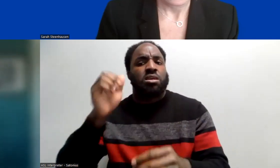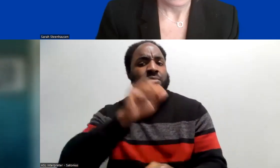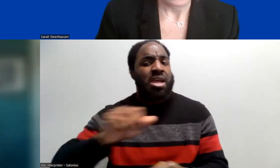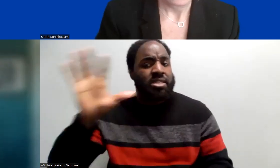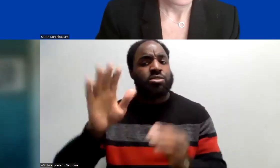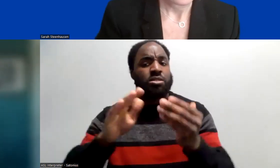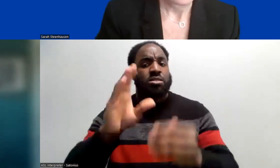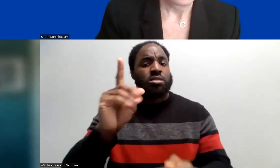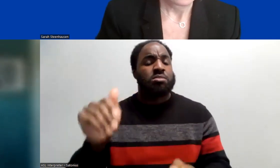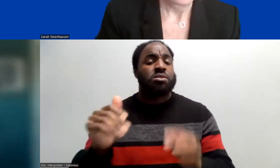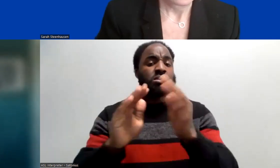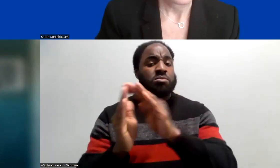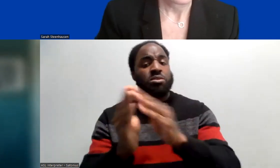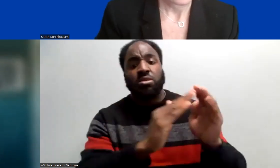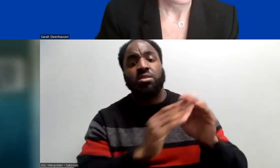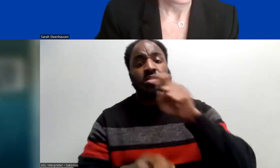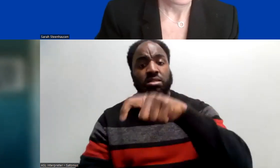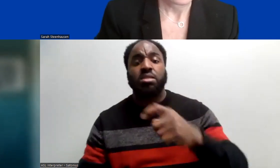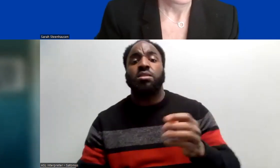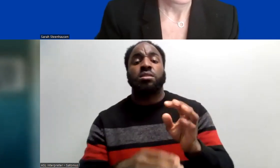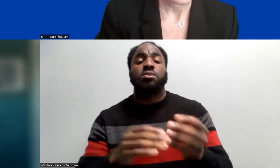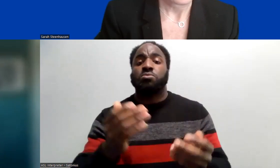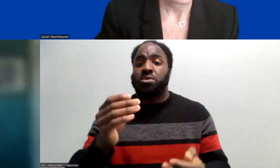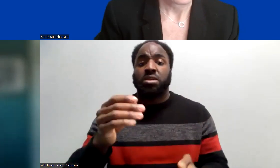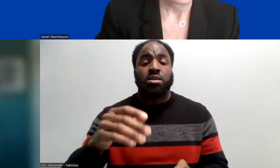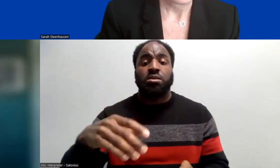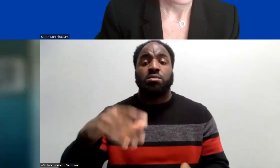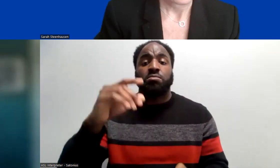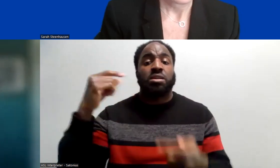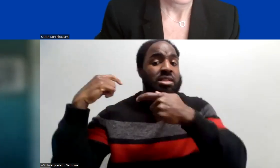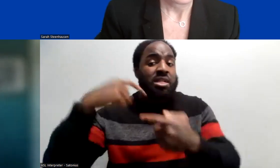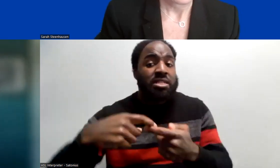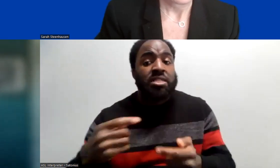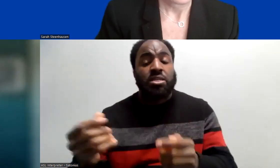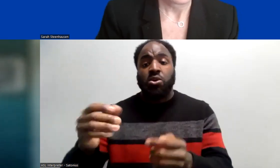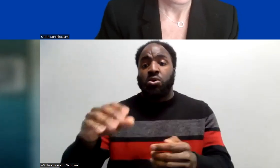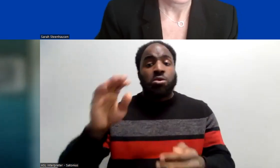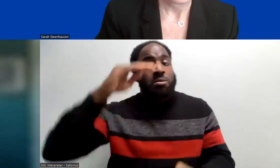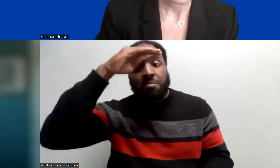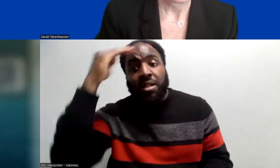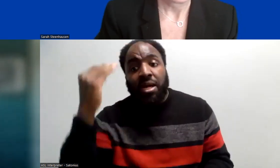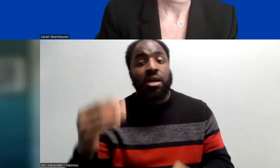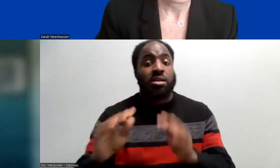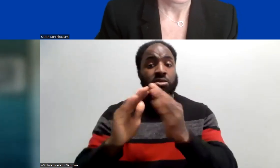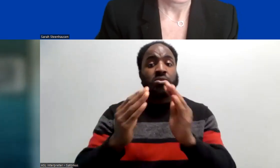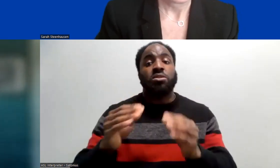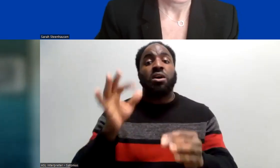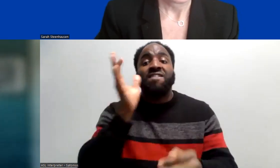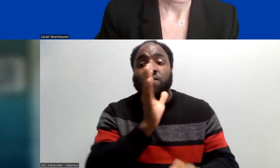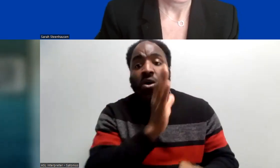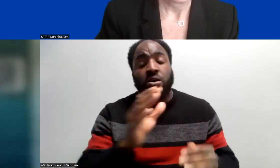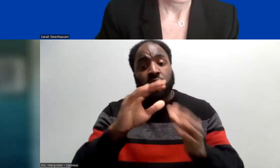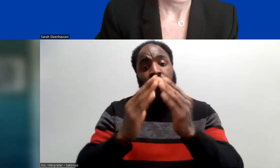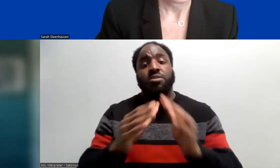understand the differences that are there, Latino community, Black community, rural communities, and especially